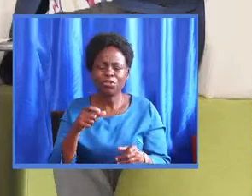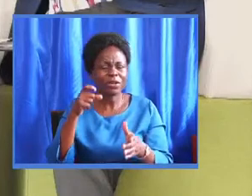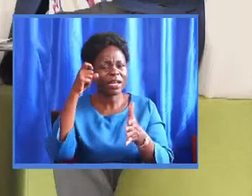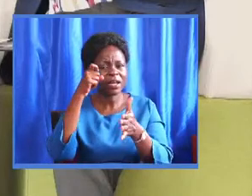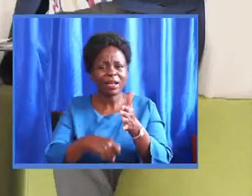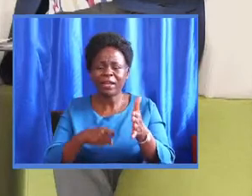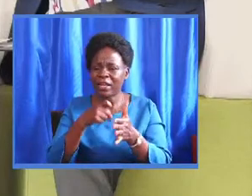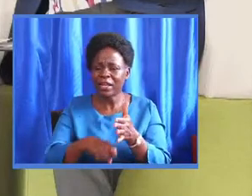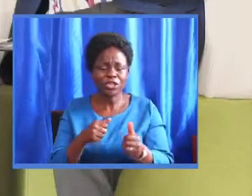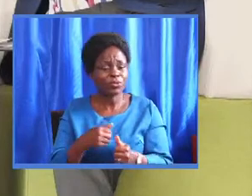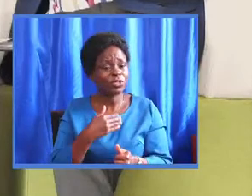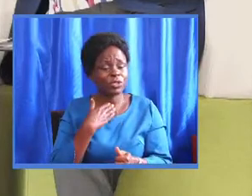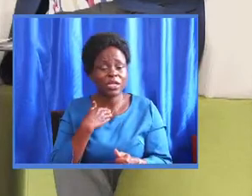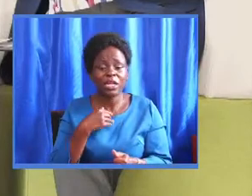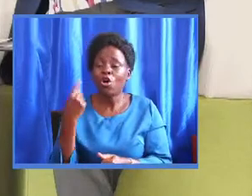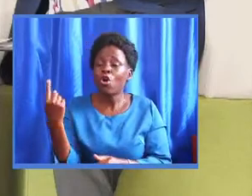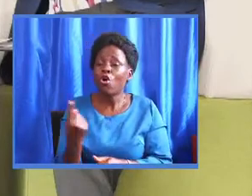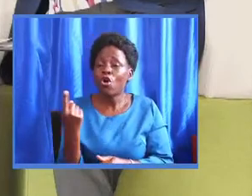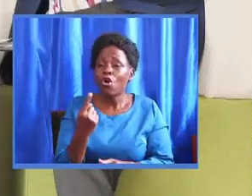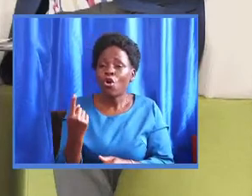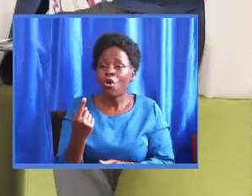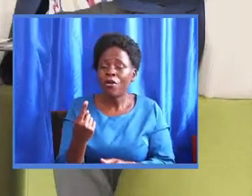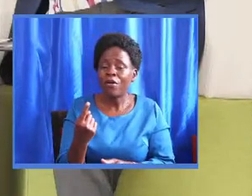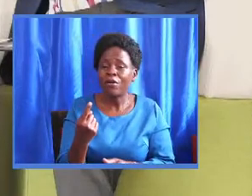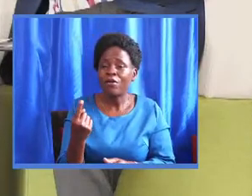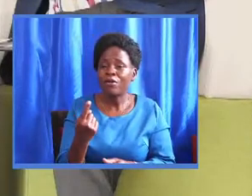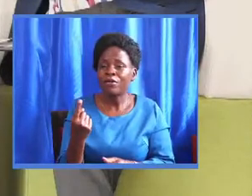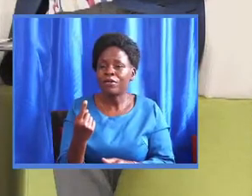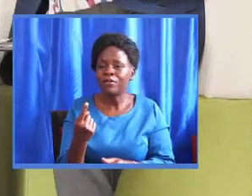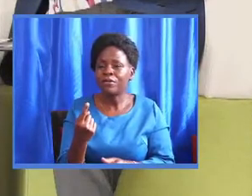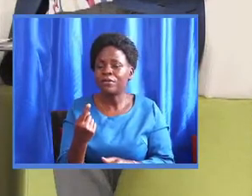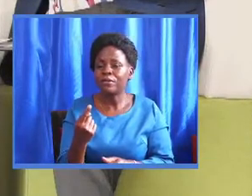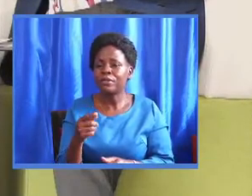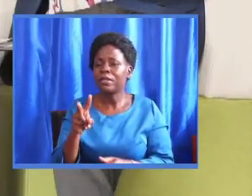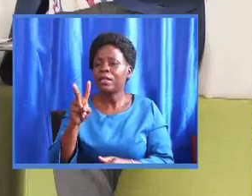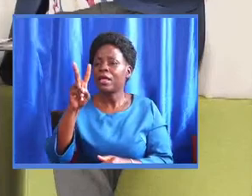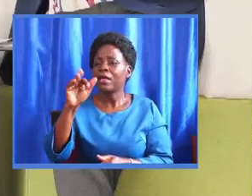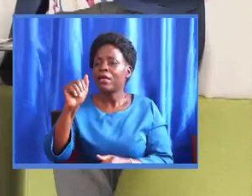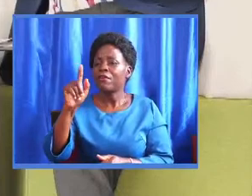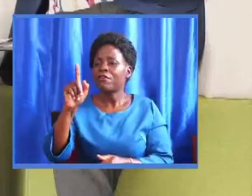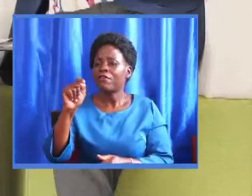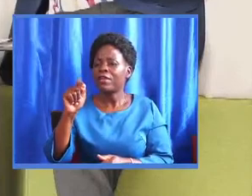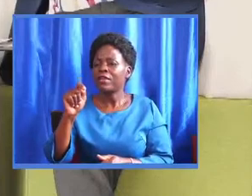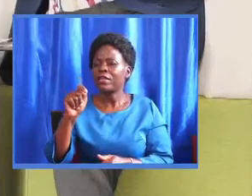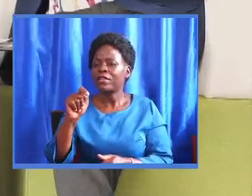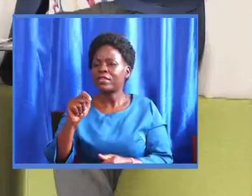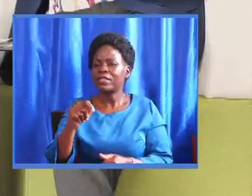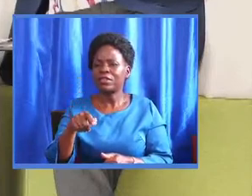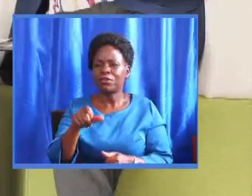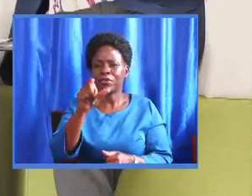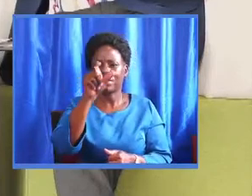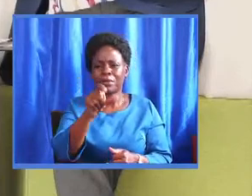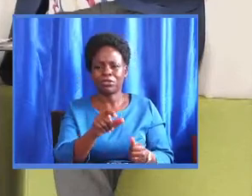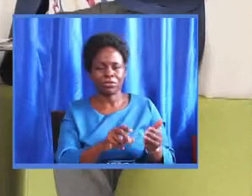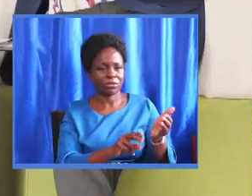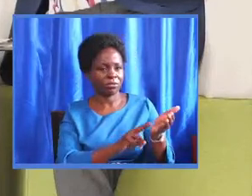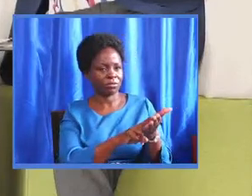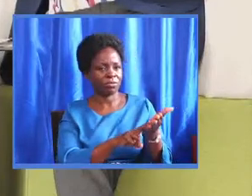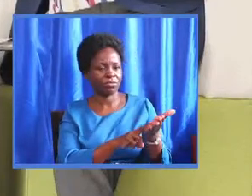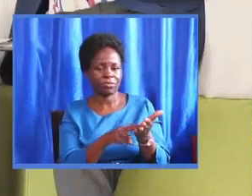on you. It's on the person earning the income. VAT is an incident on the person consuming the